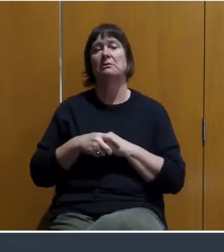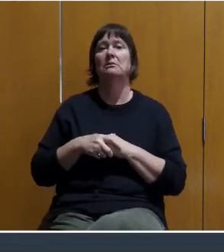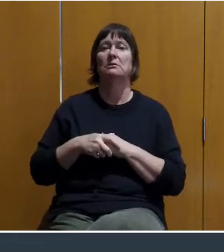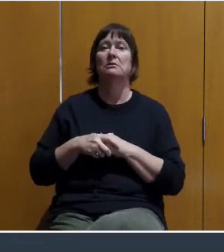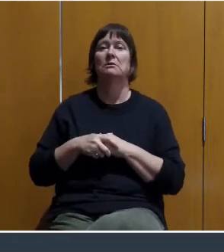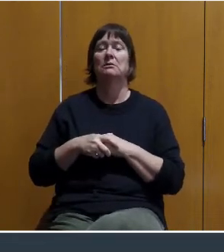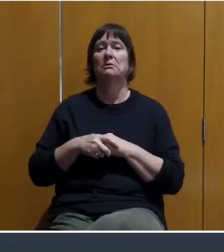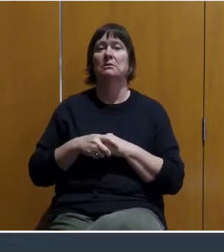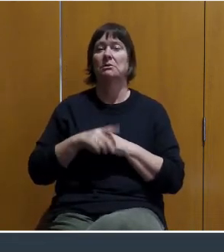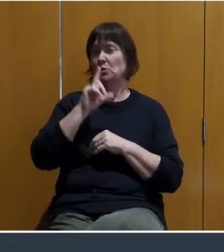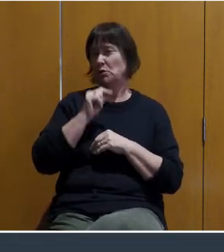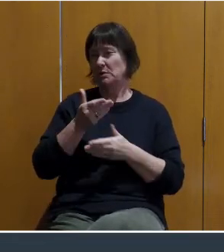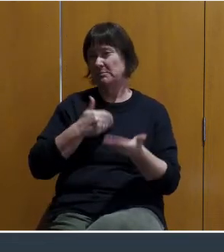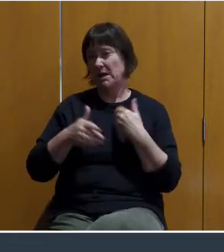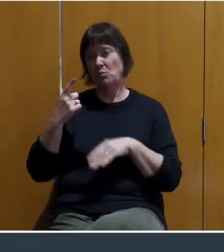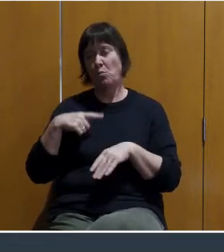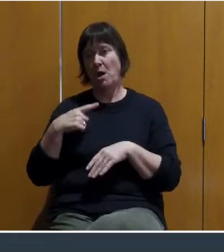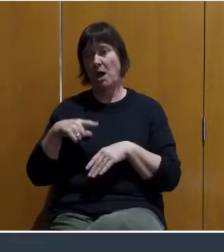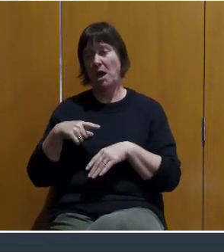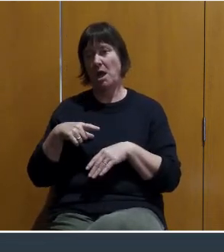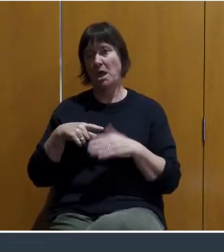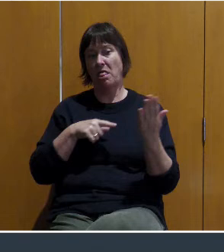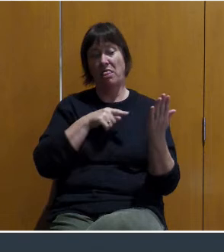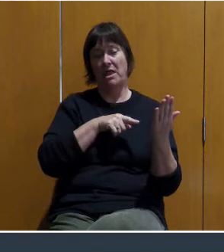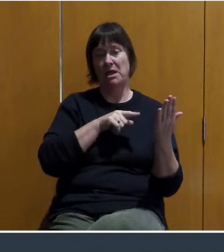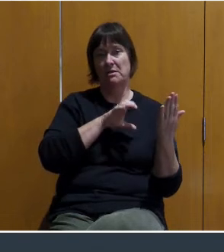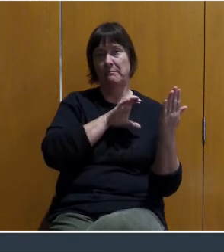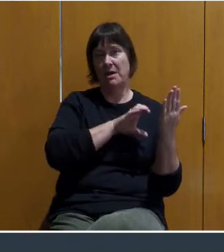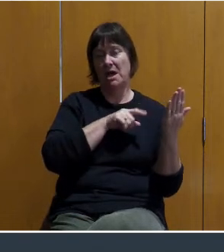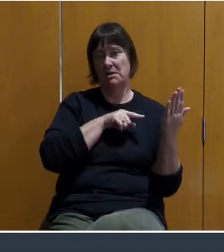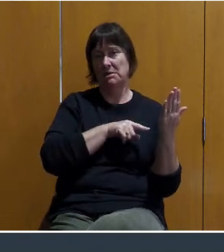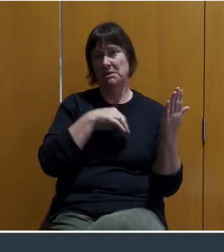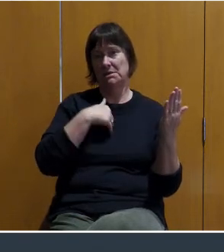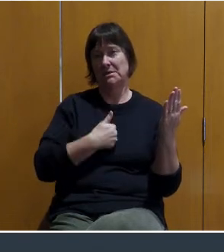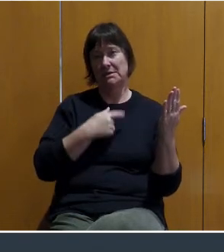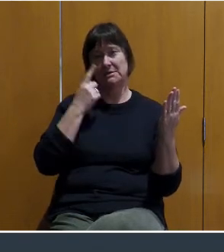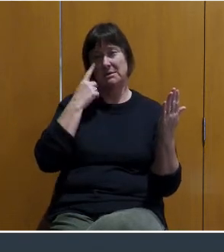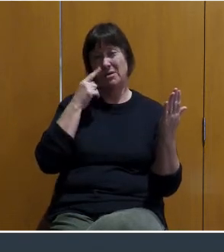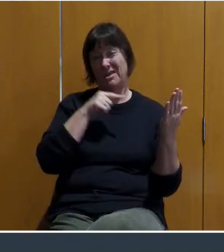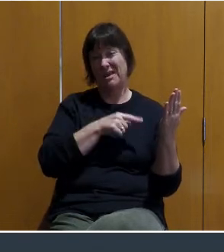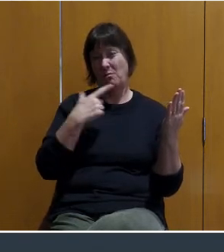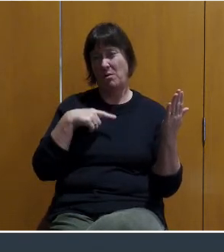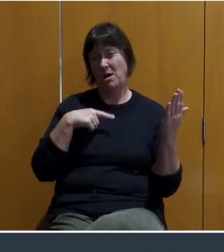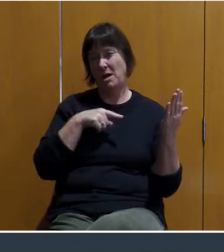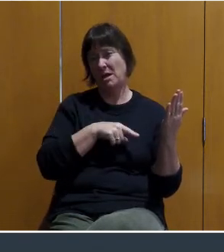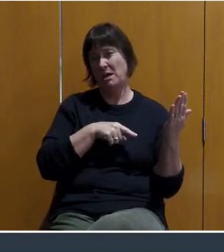Could you give me a little bit of rationale why you think that particular segment of our dog owner market needs that attention?